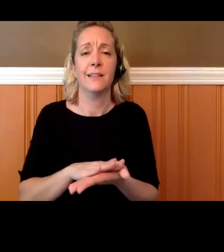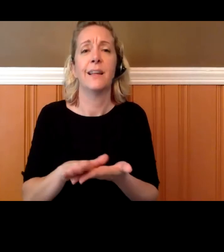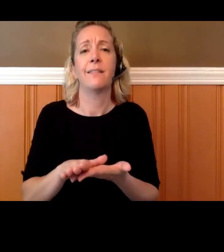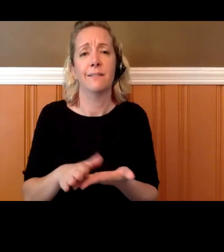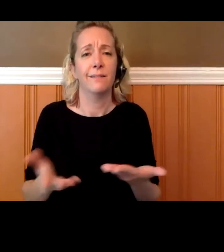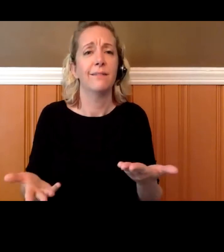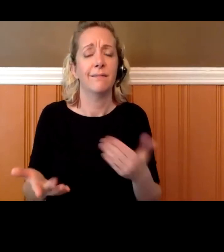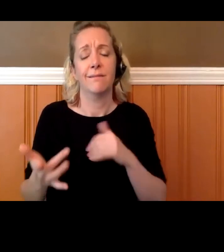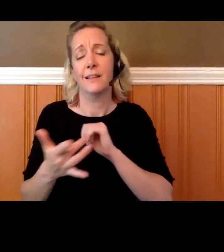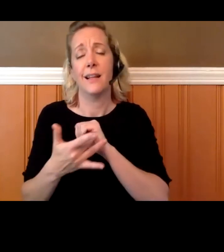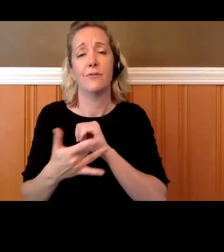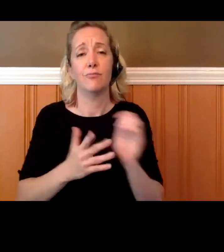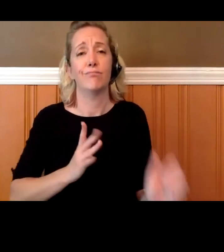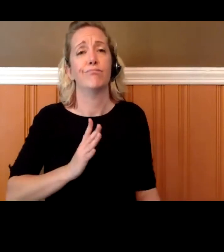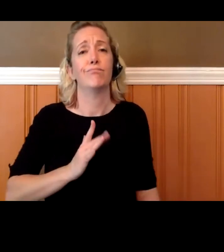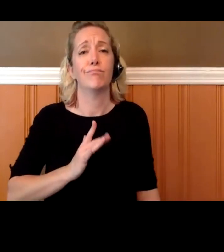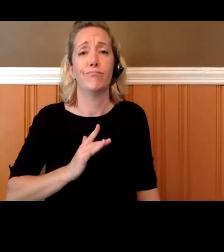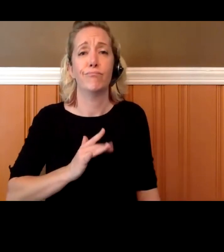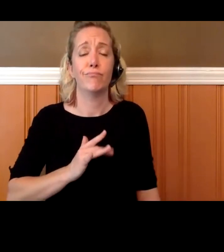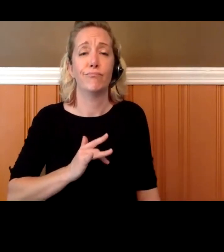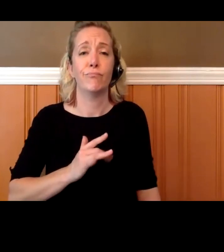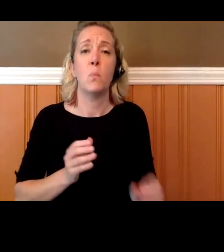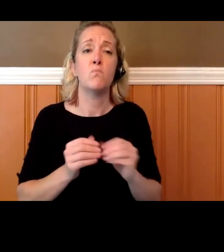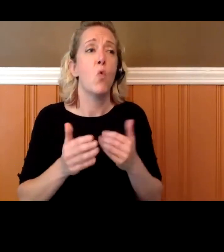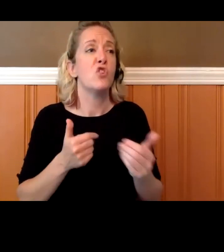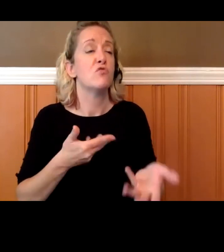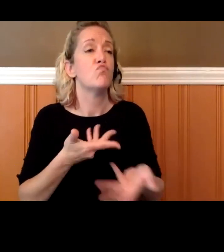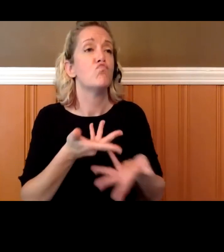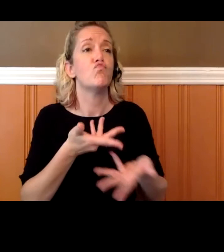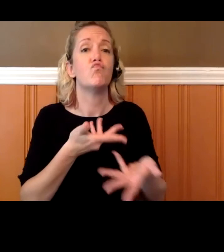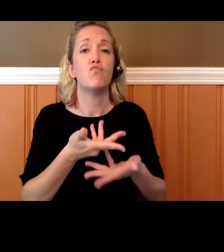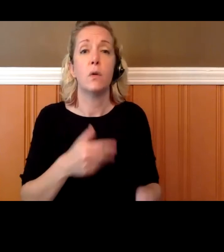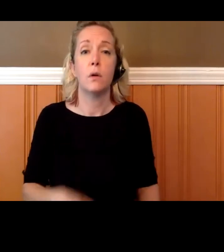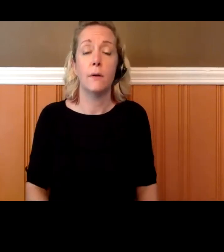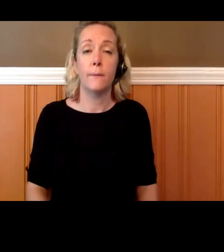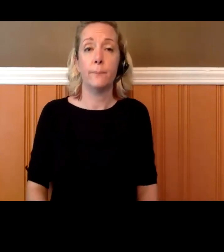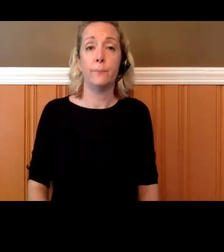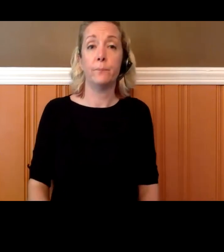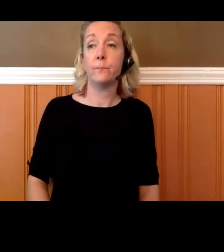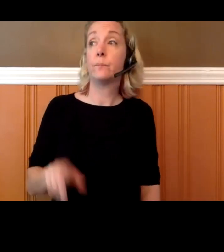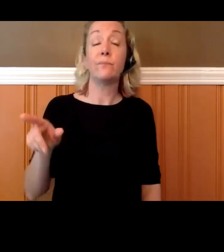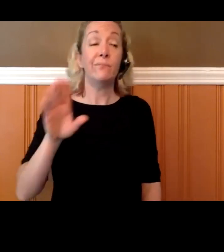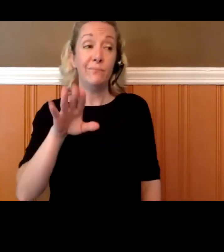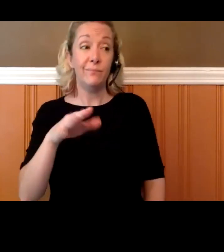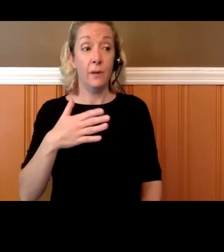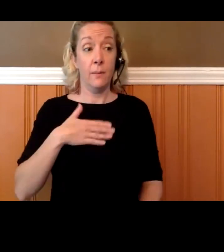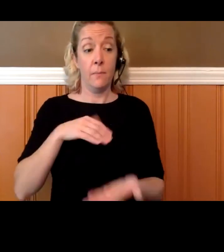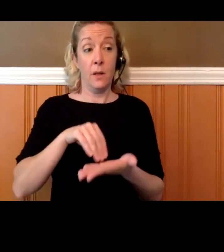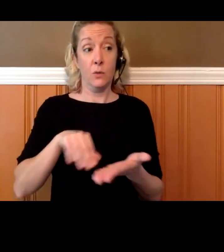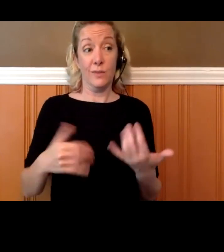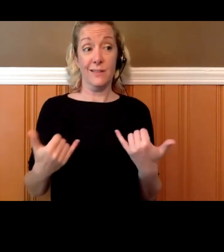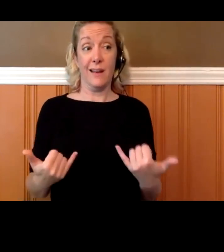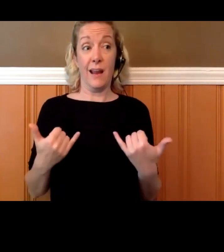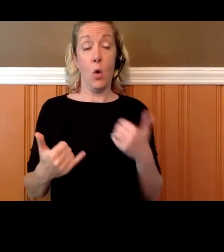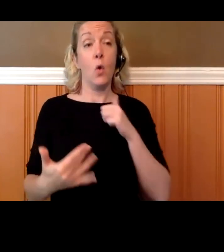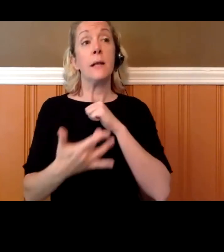your pharmacy identification or whatever. But even with my kids now, I tell them technology